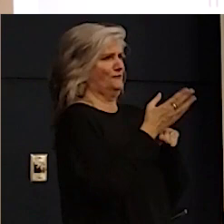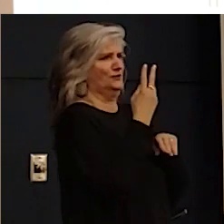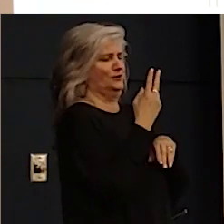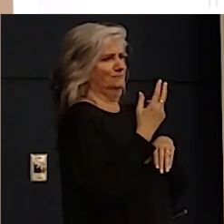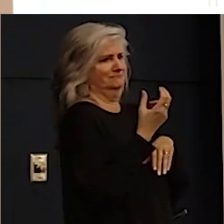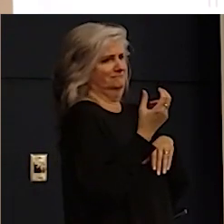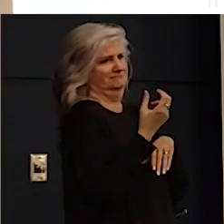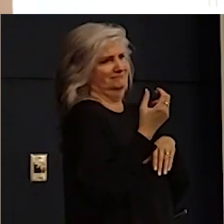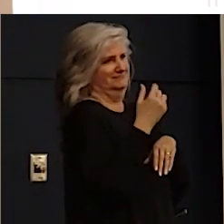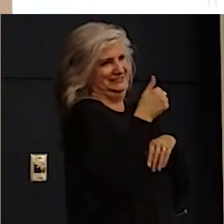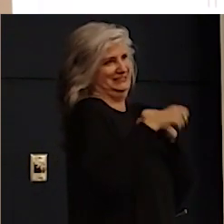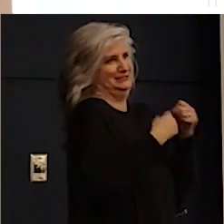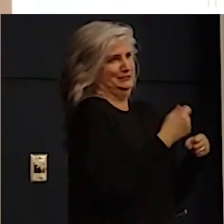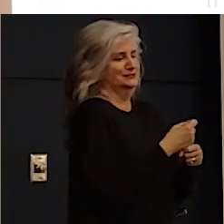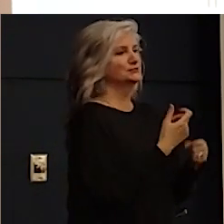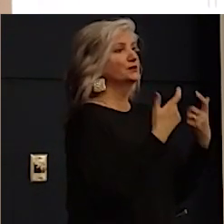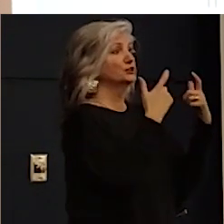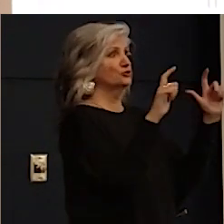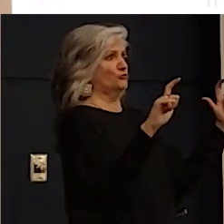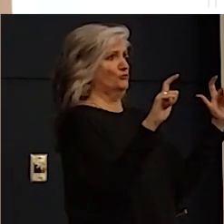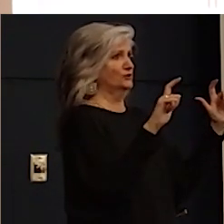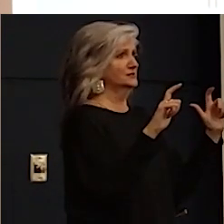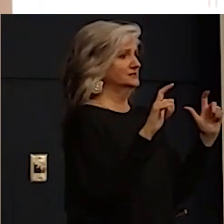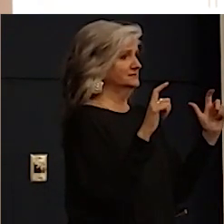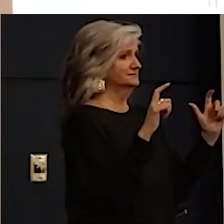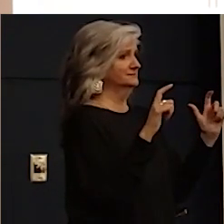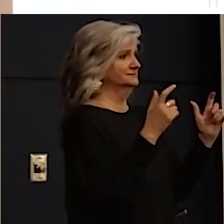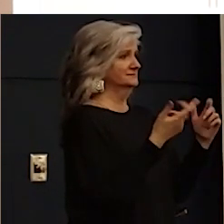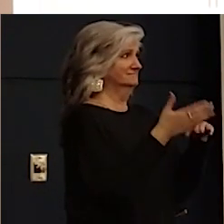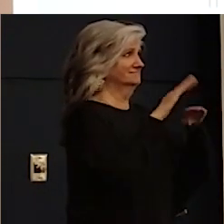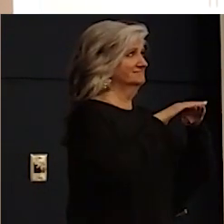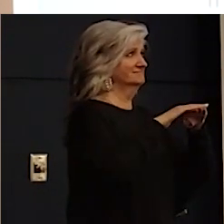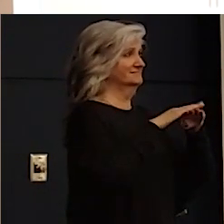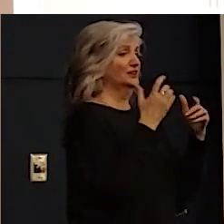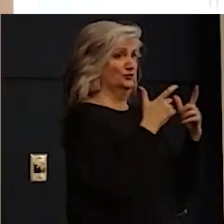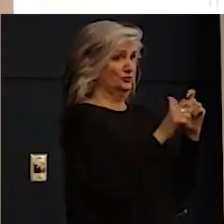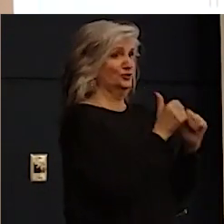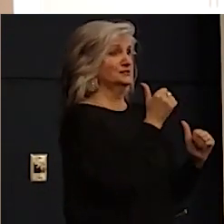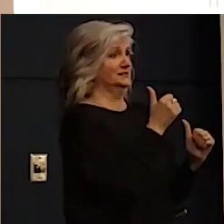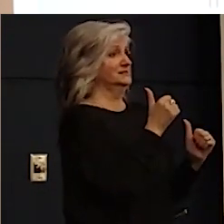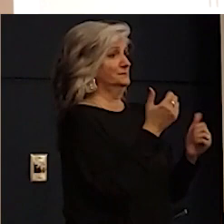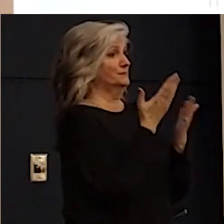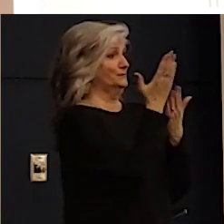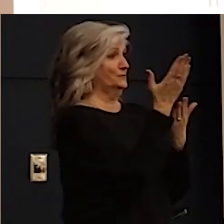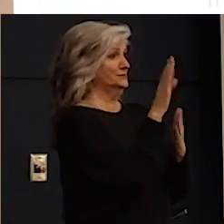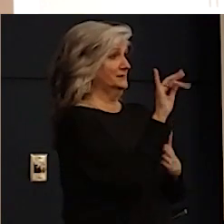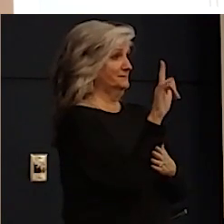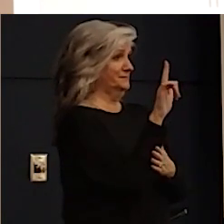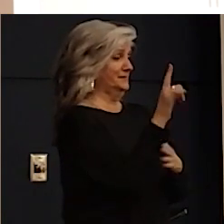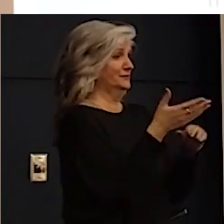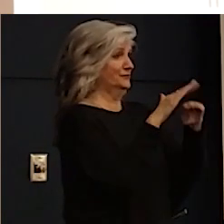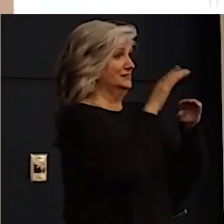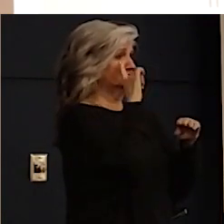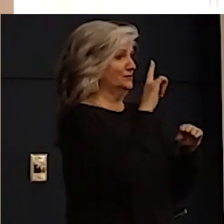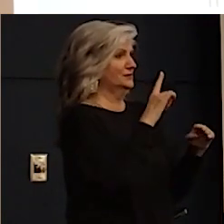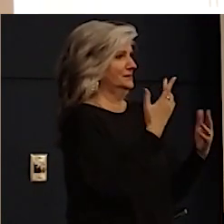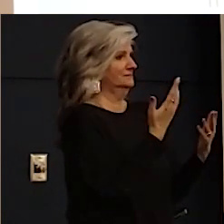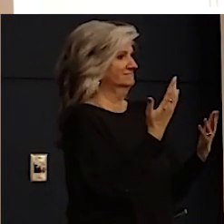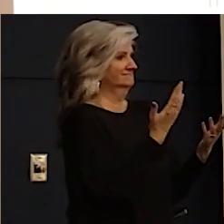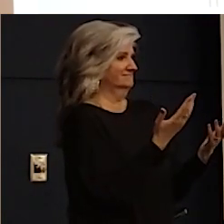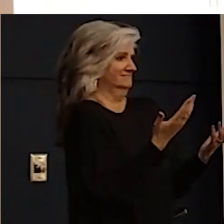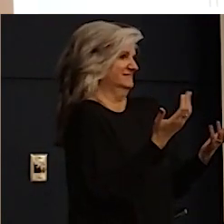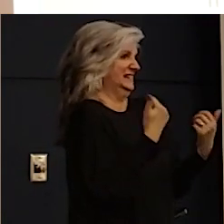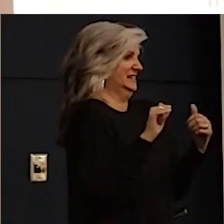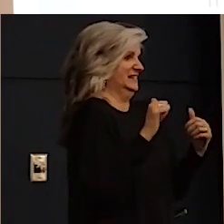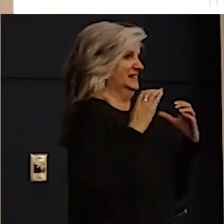in it, they're requesting a very large increase. In fact, disturbingly, it's the largest proposed bill increase for a typical customer that I've ever